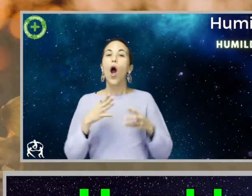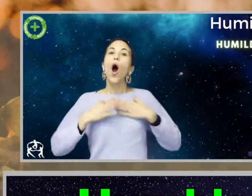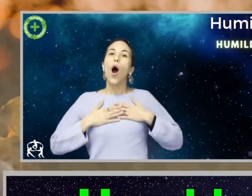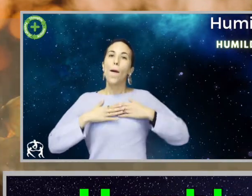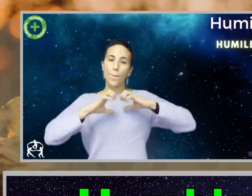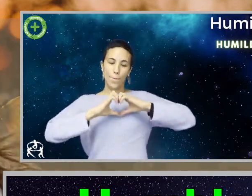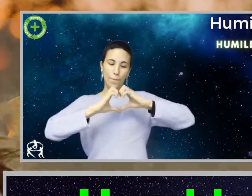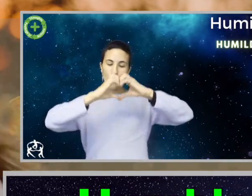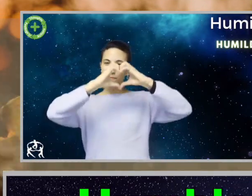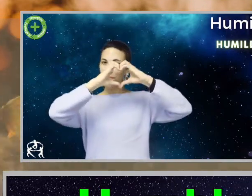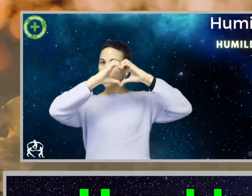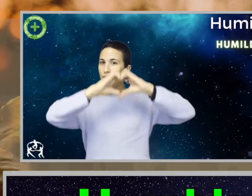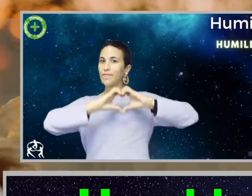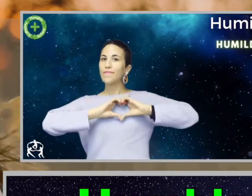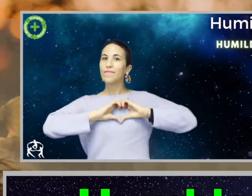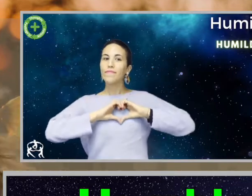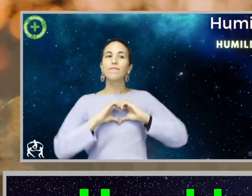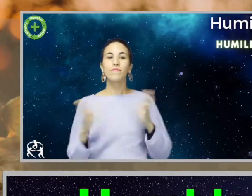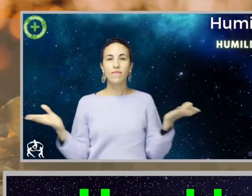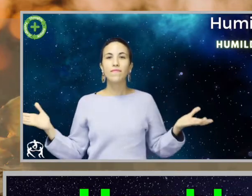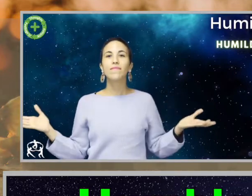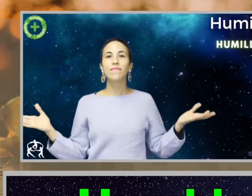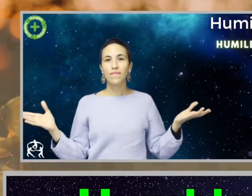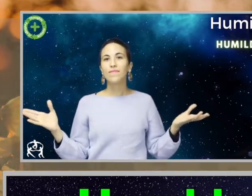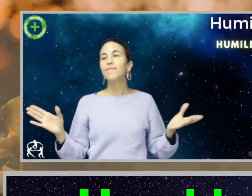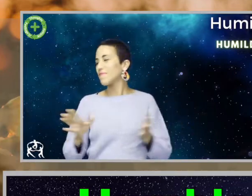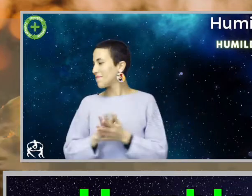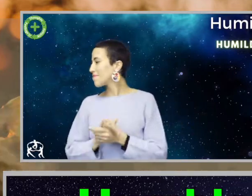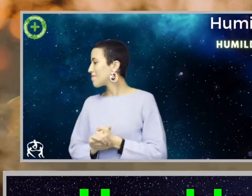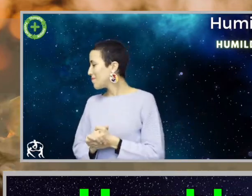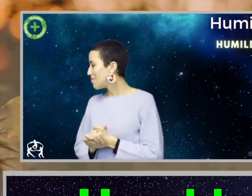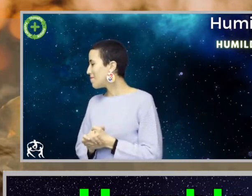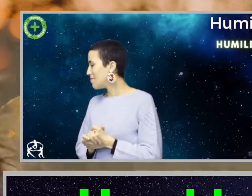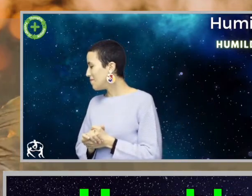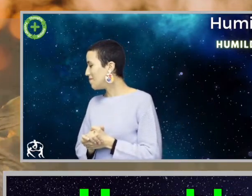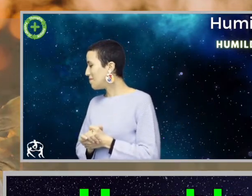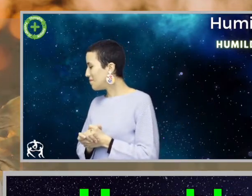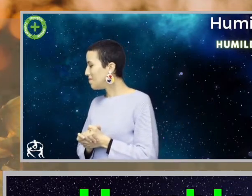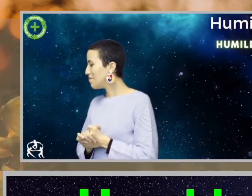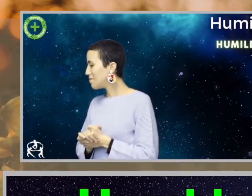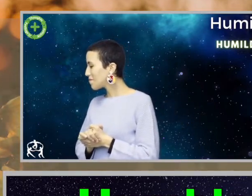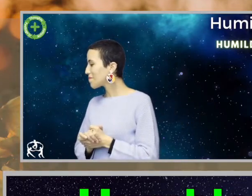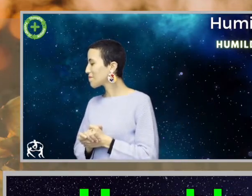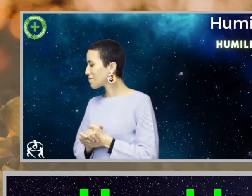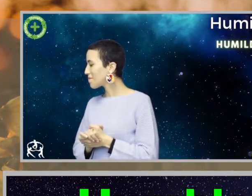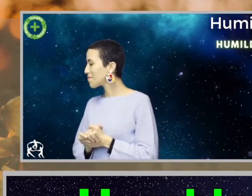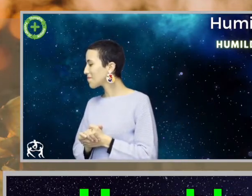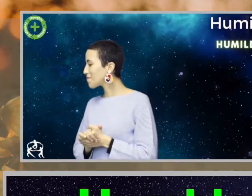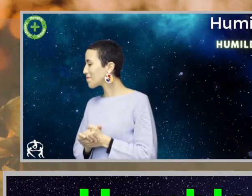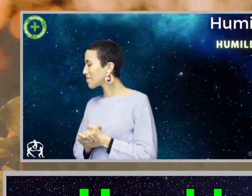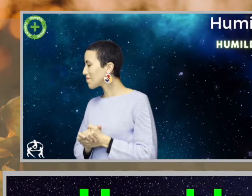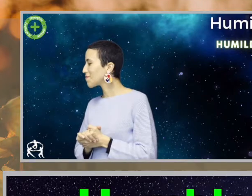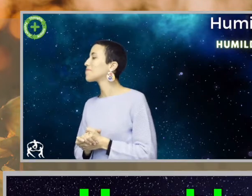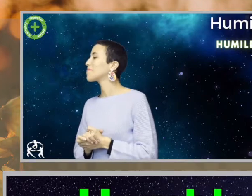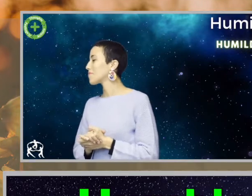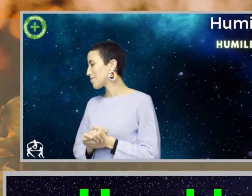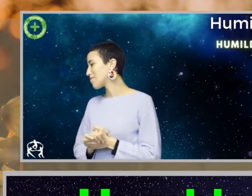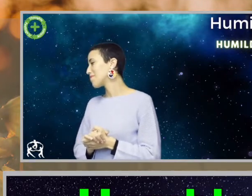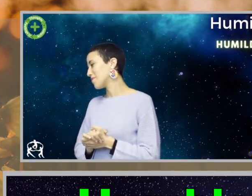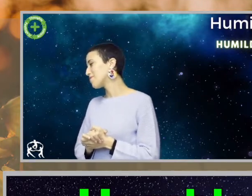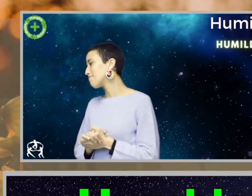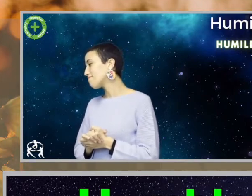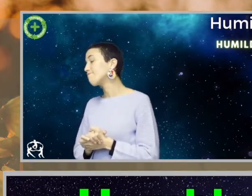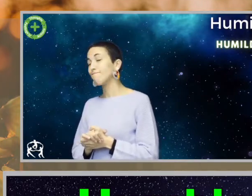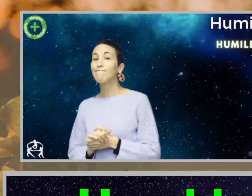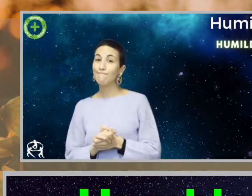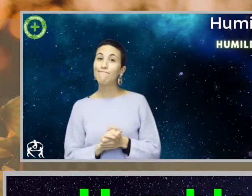Yes, that means to be loving. People with humility are loving people. And we